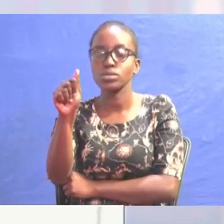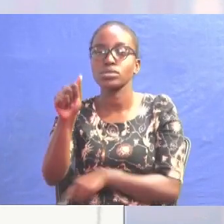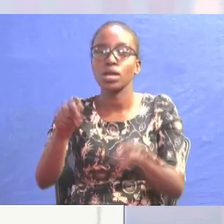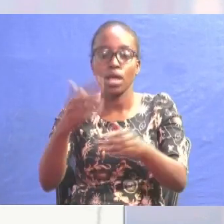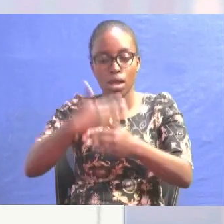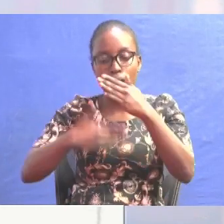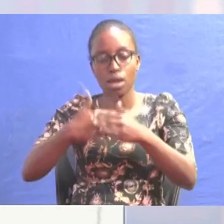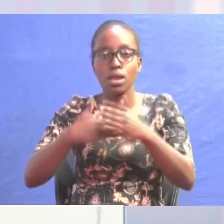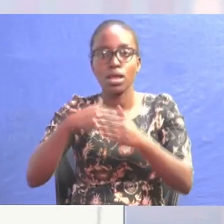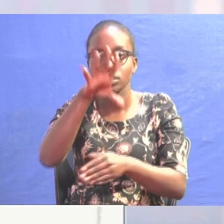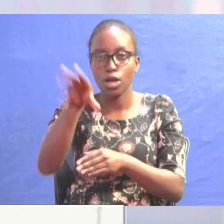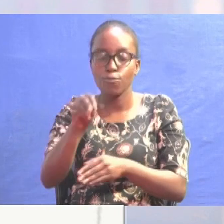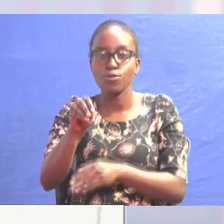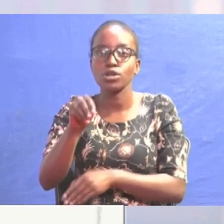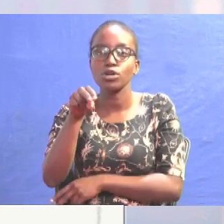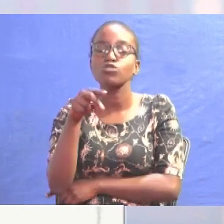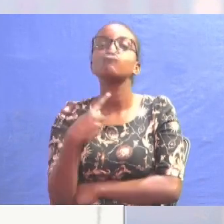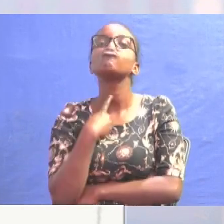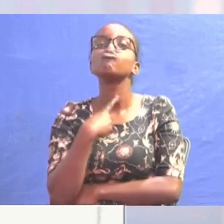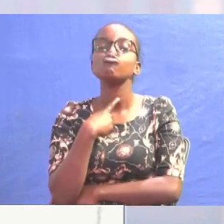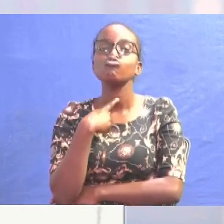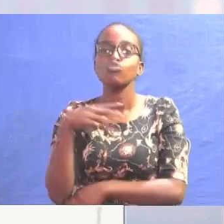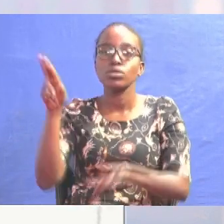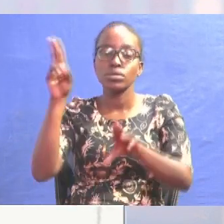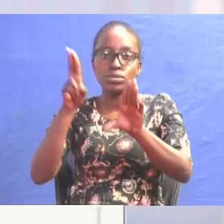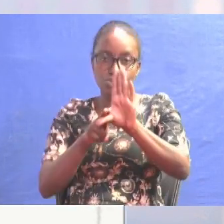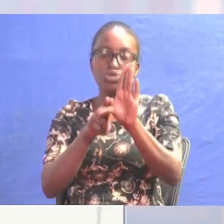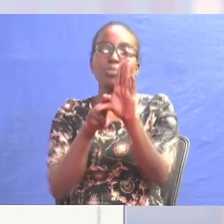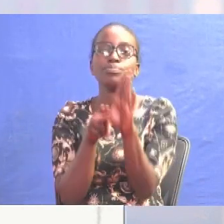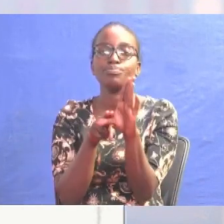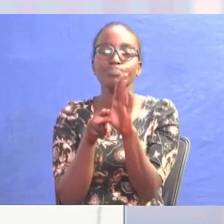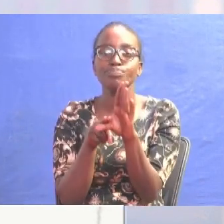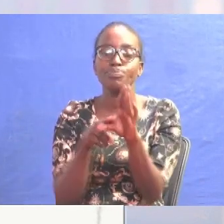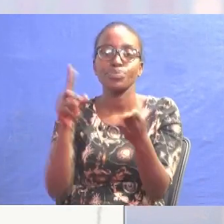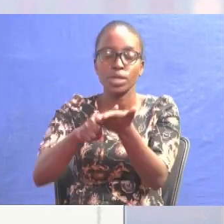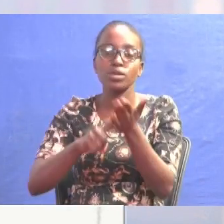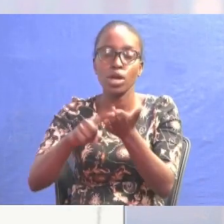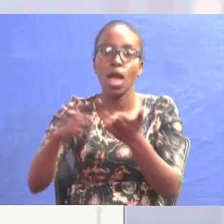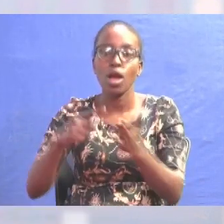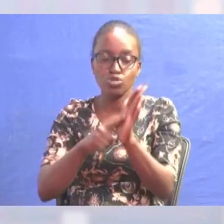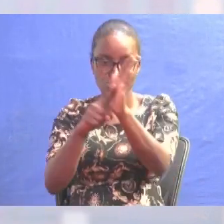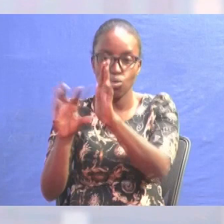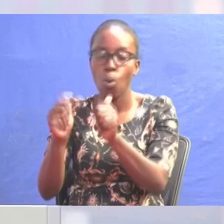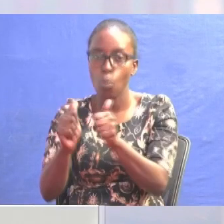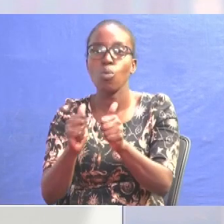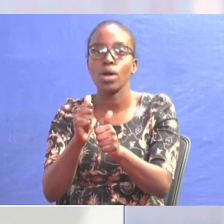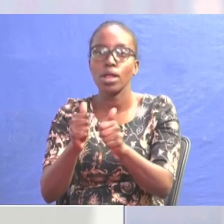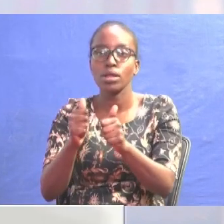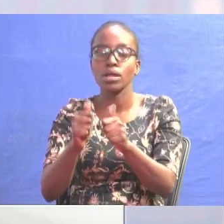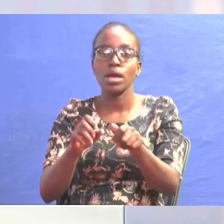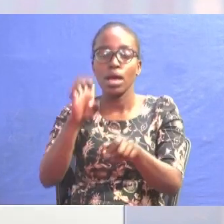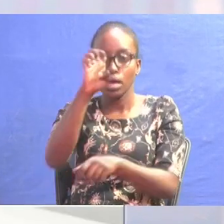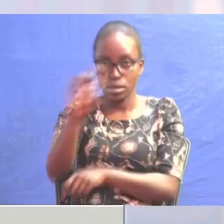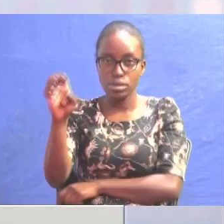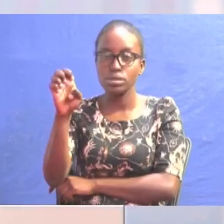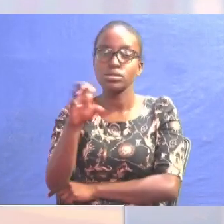African Union Commission chair. And that is a discussion, quite a show of solidarity from the East Africa community